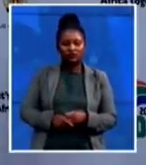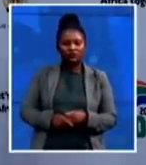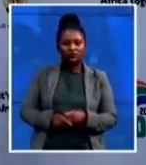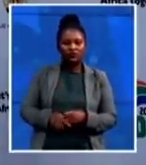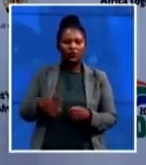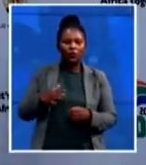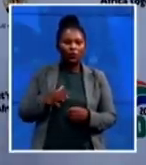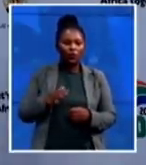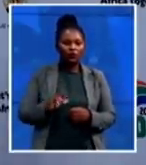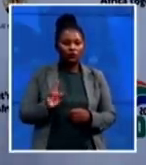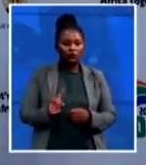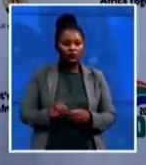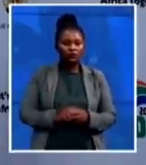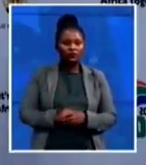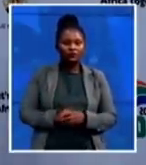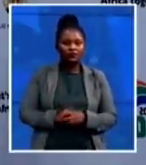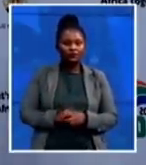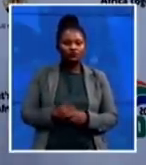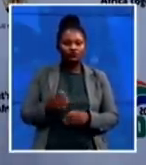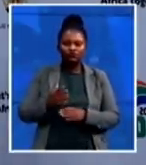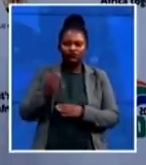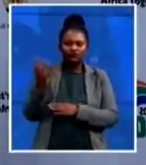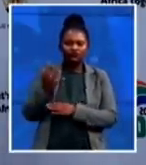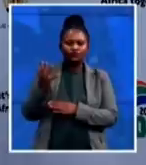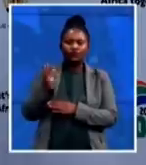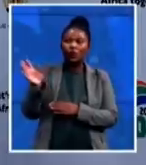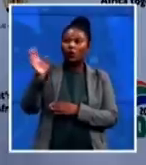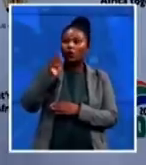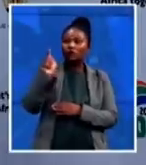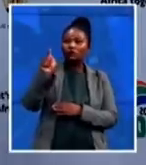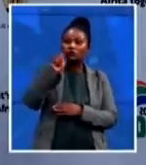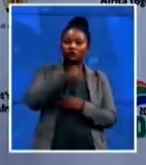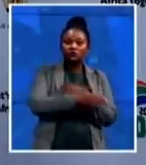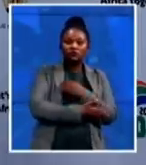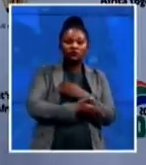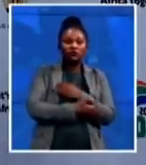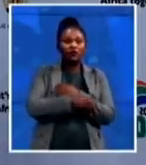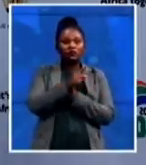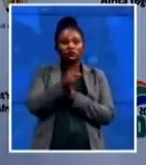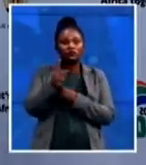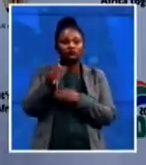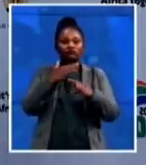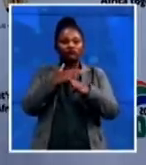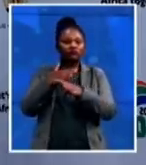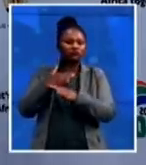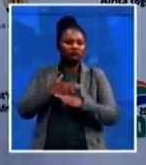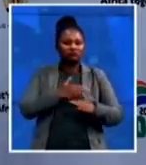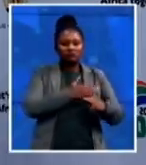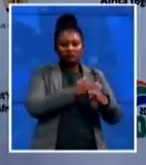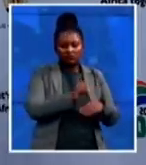of all those who respond in an alarming way to